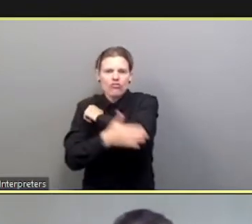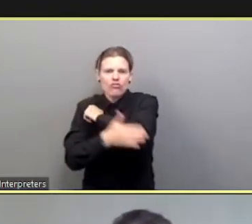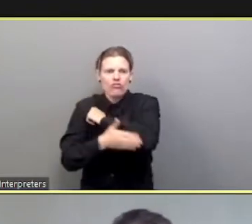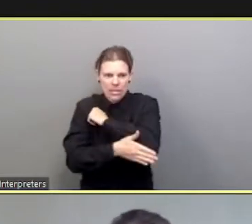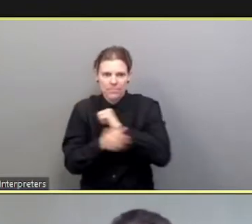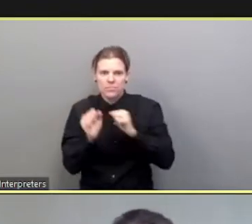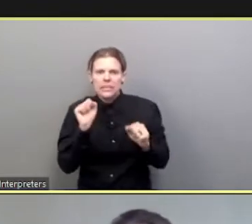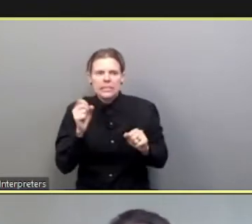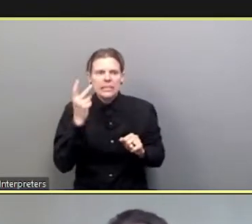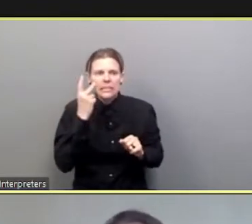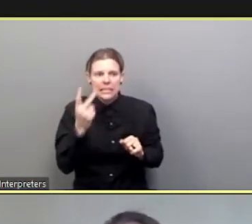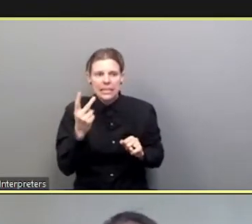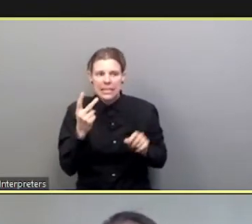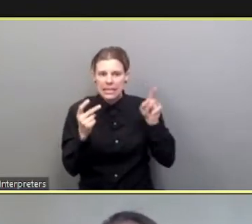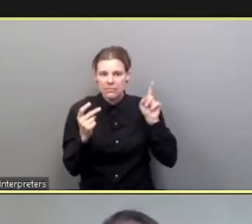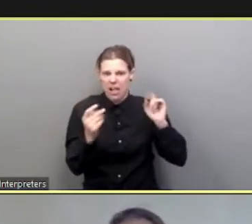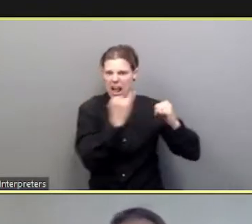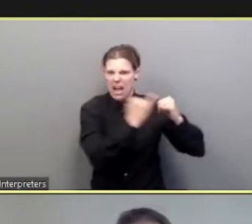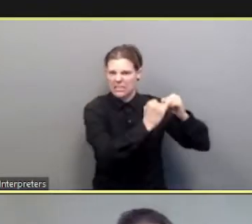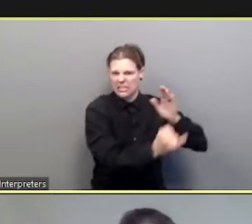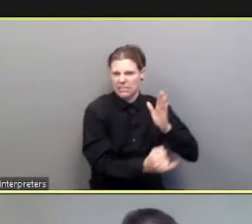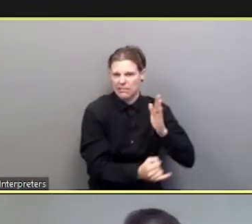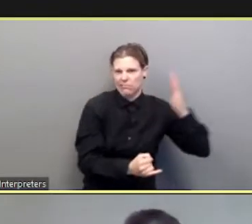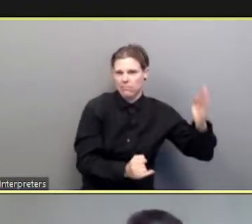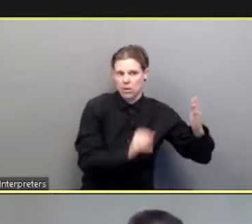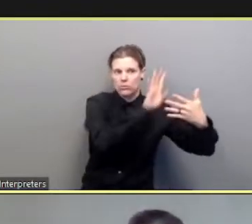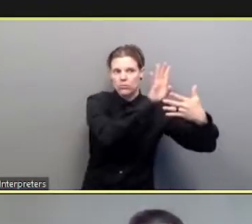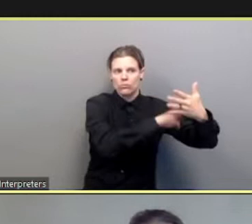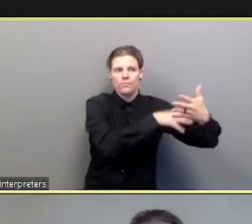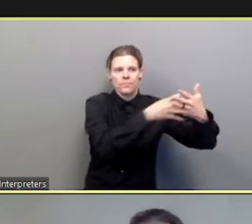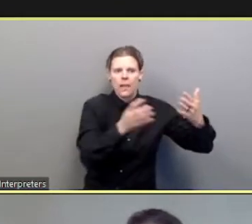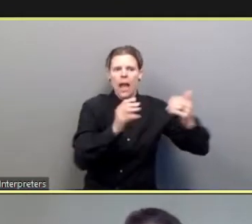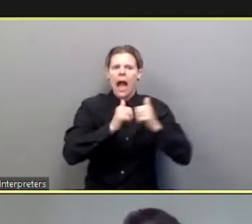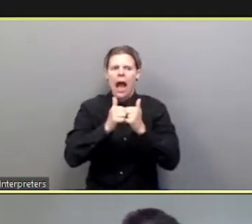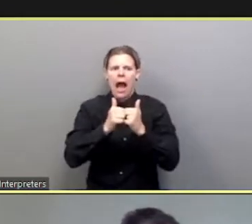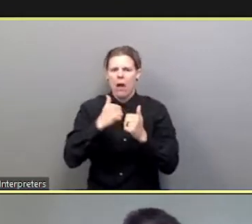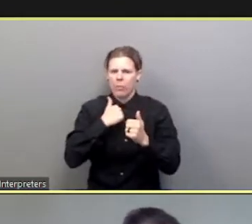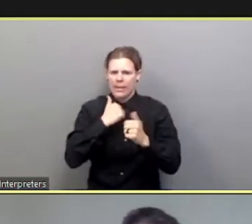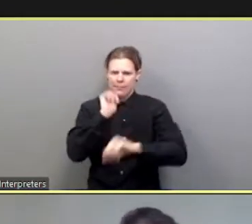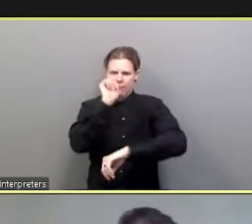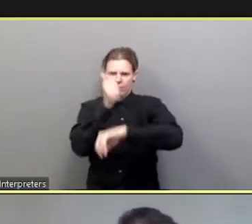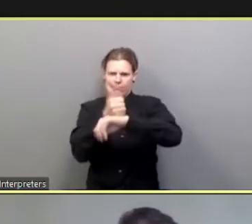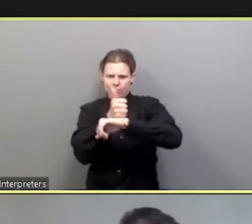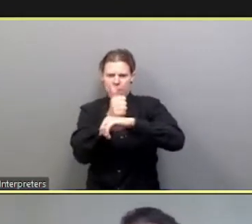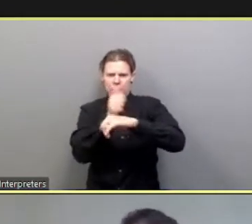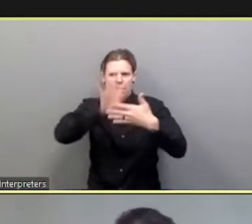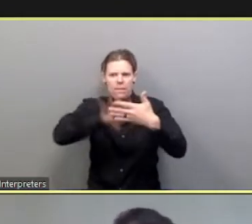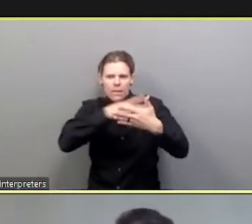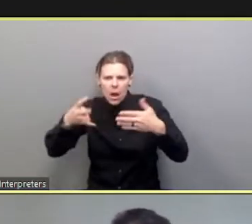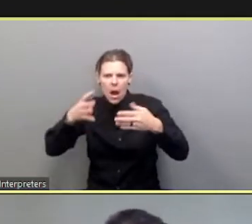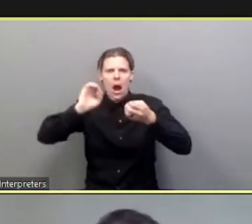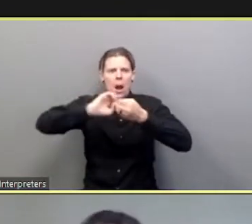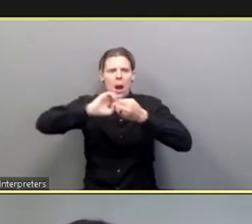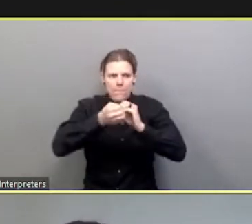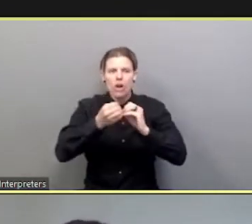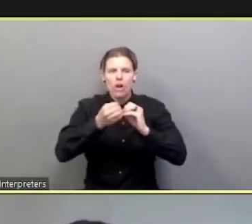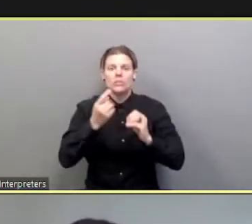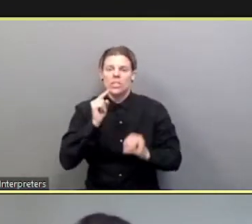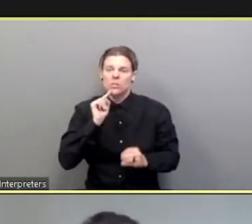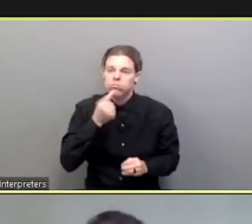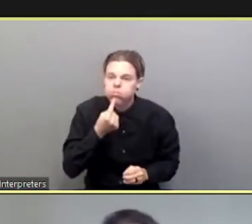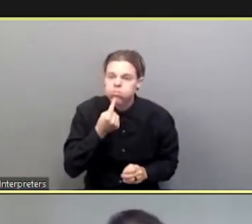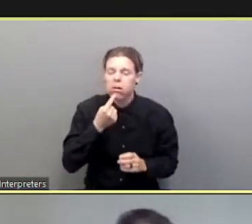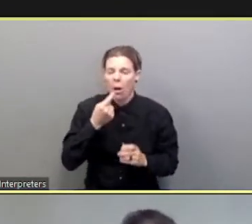versus substantial, all the way down to low. And you can see we're unfortunately in a sea of red, and I see